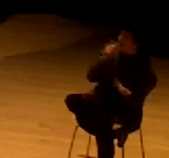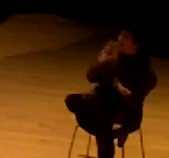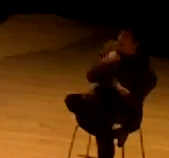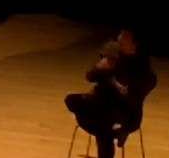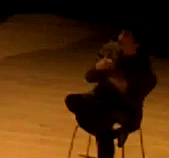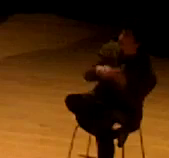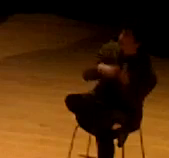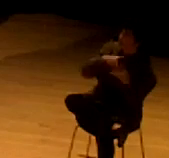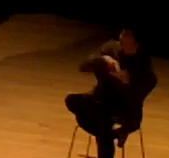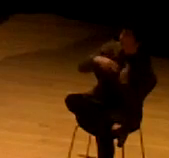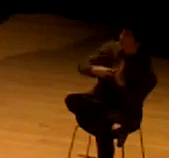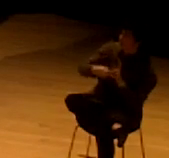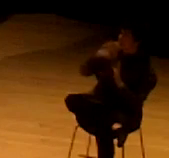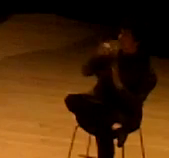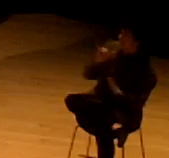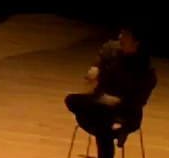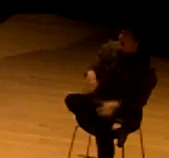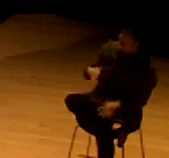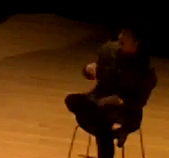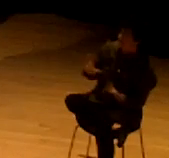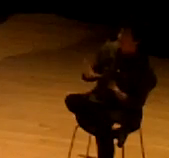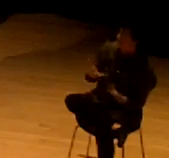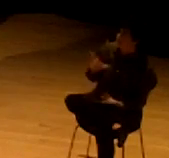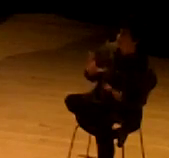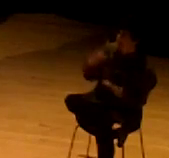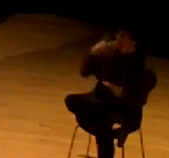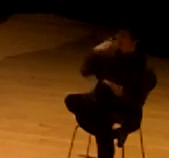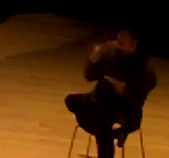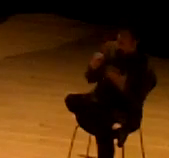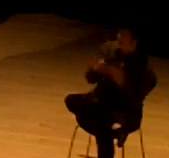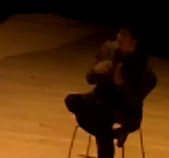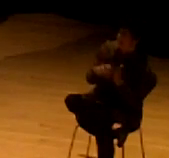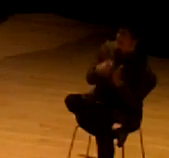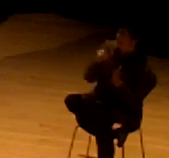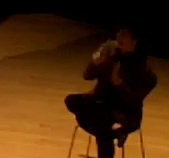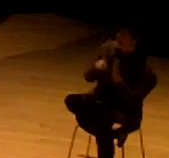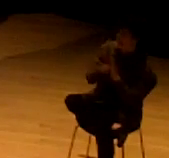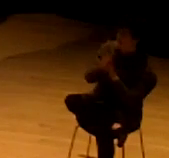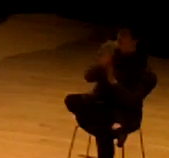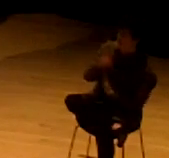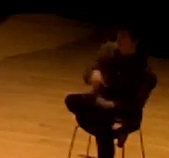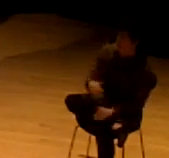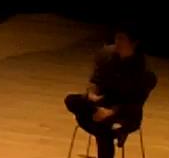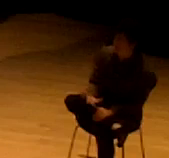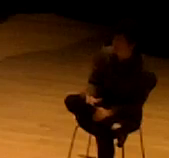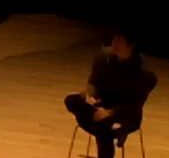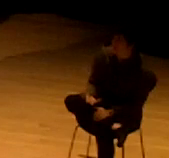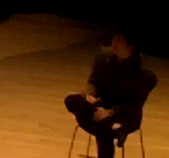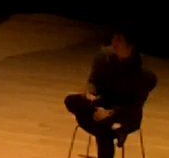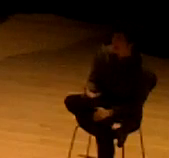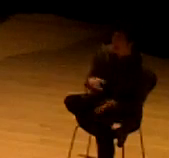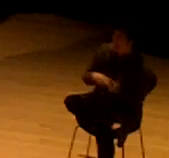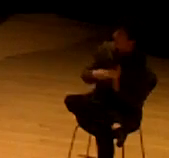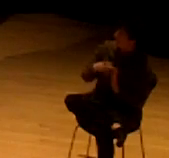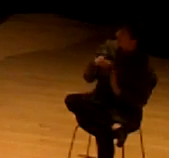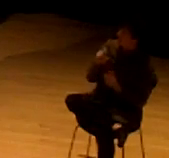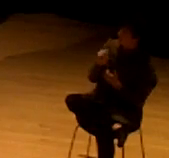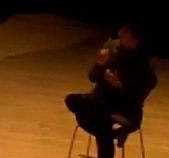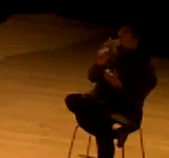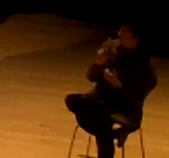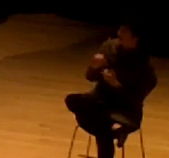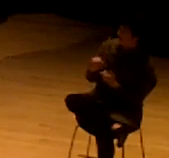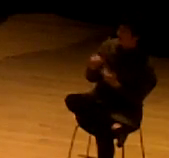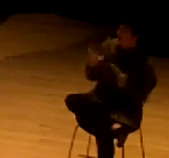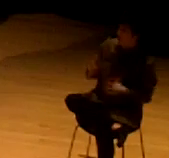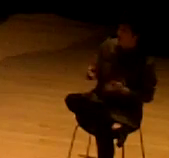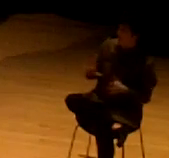have a shorthand with, but I think, you know, that takes time to develop. And sometimes, you know, Tamar, Simi talked about this trust that we had. That didn't